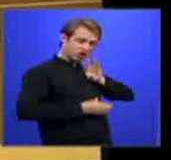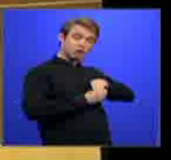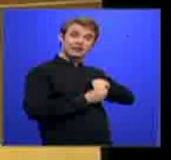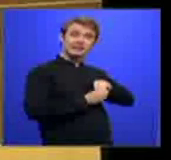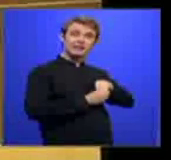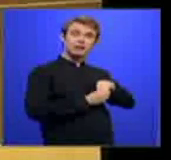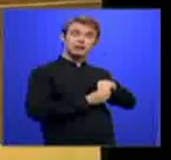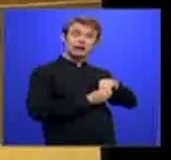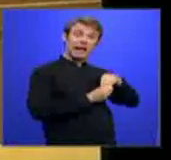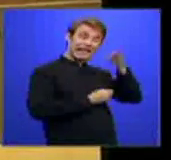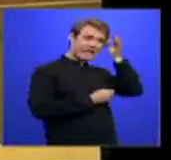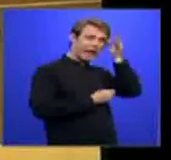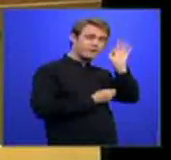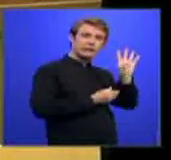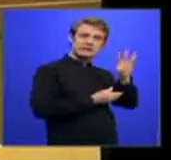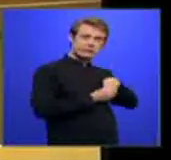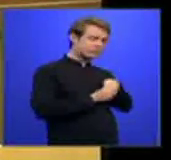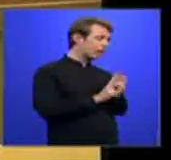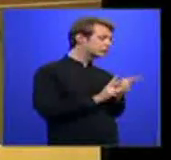women groups,